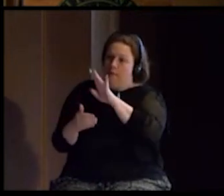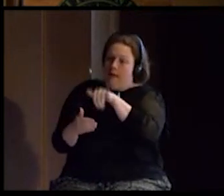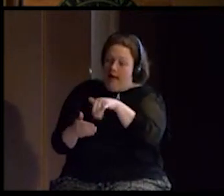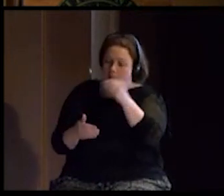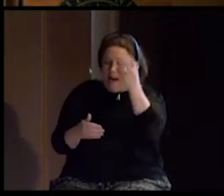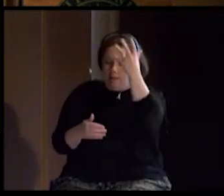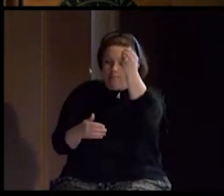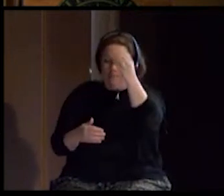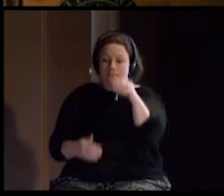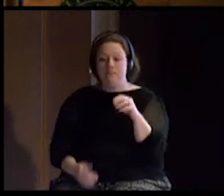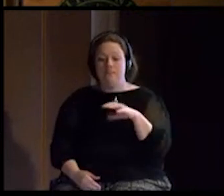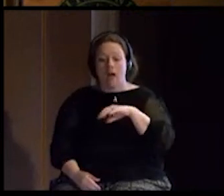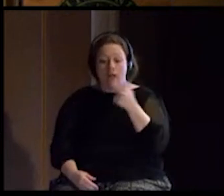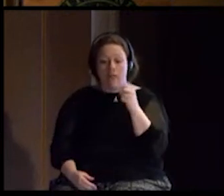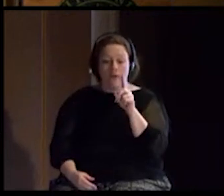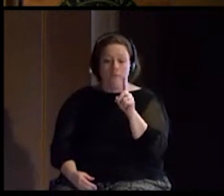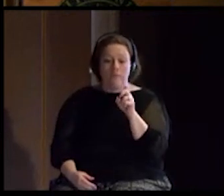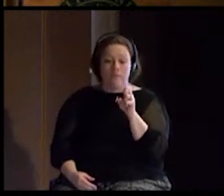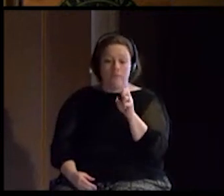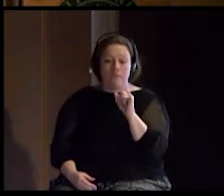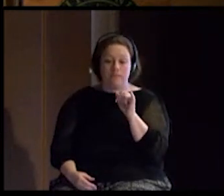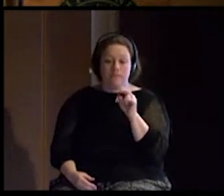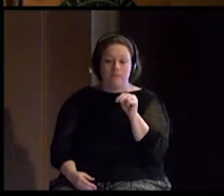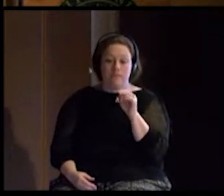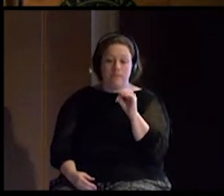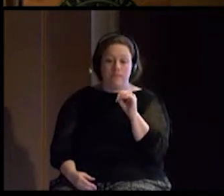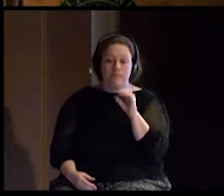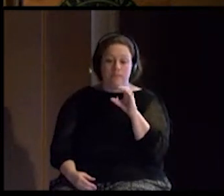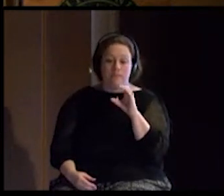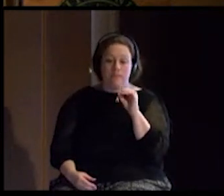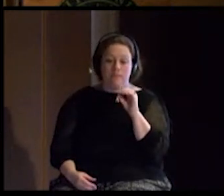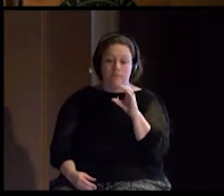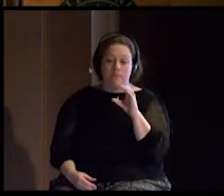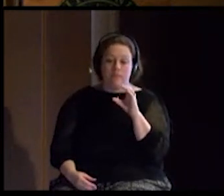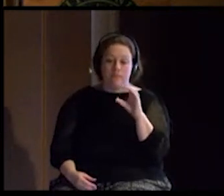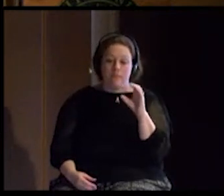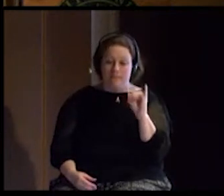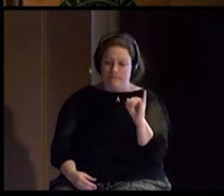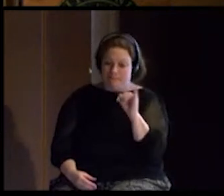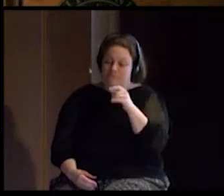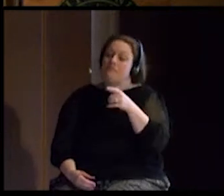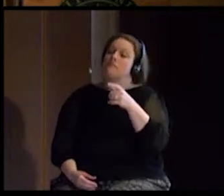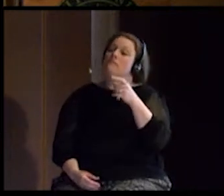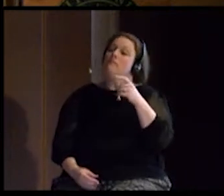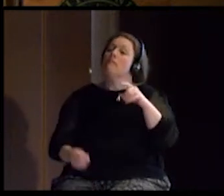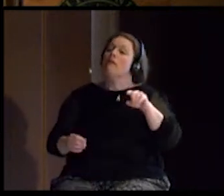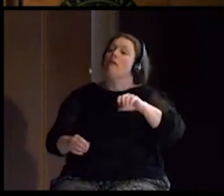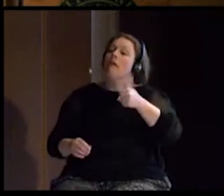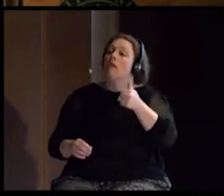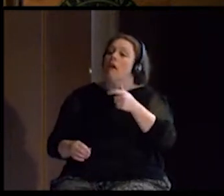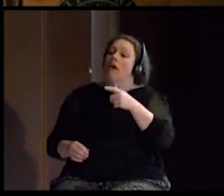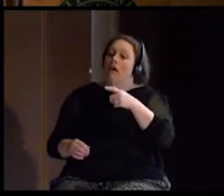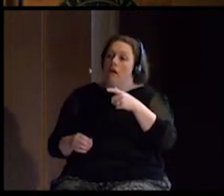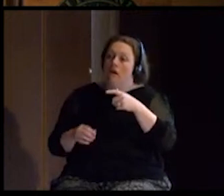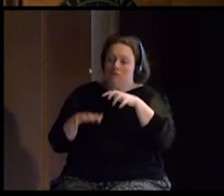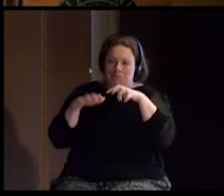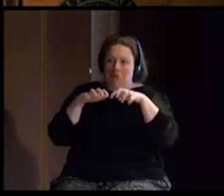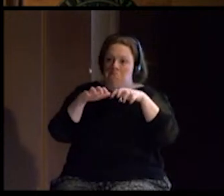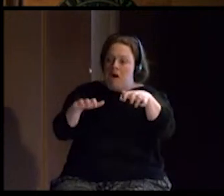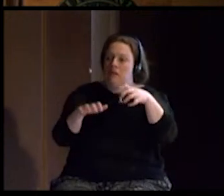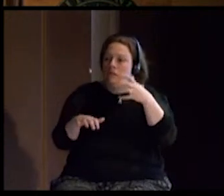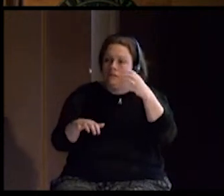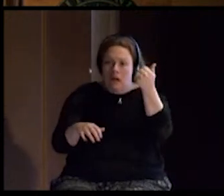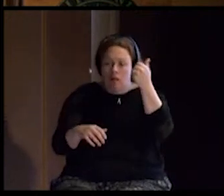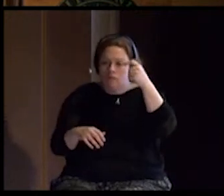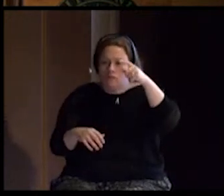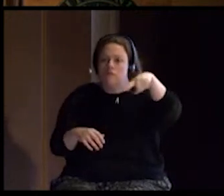dinococci, both groups that are abundant in soils and especially abundant in degraded soils, such as we may find in